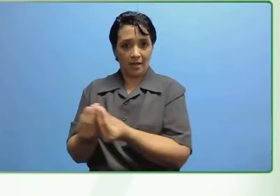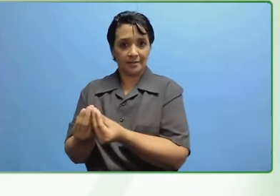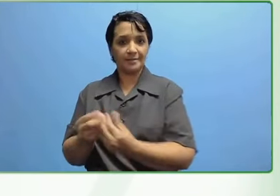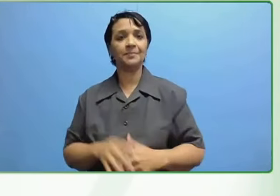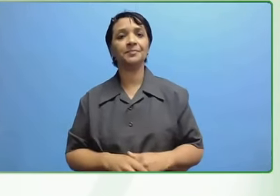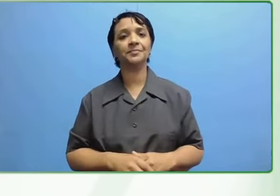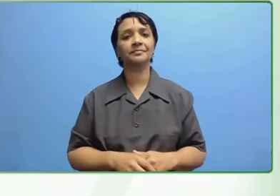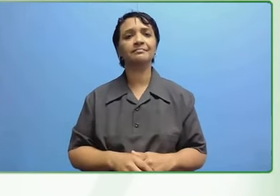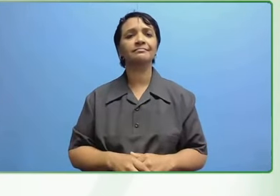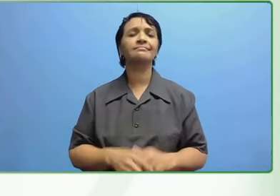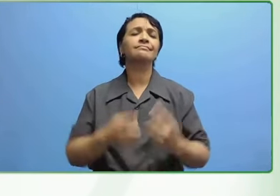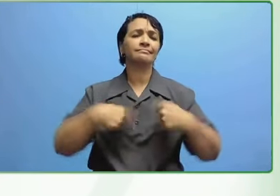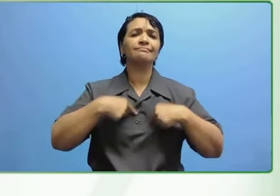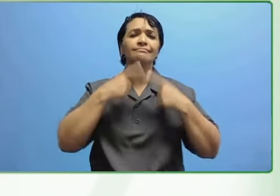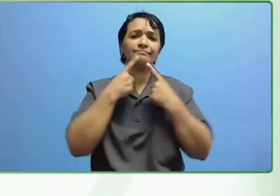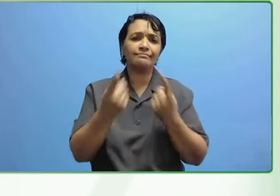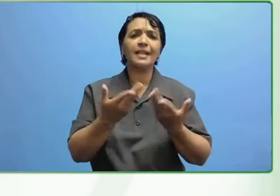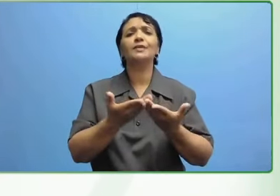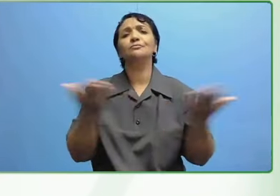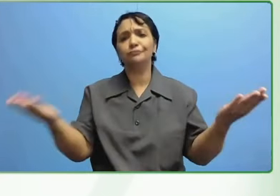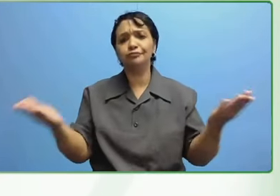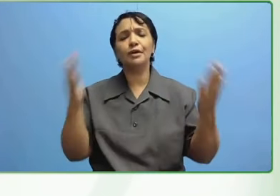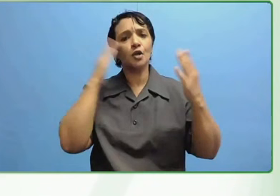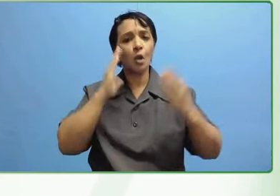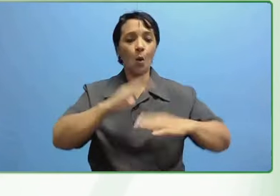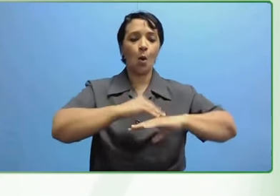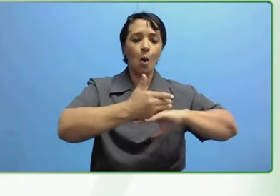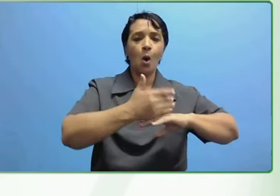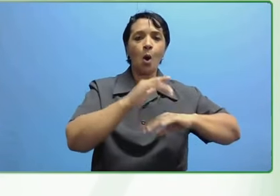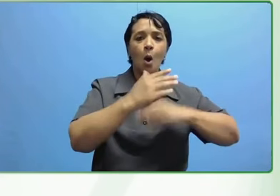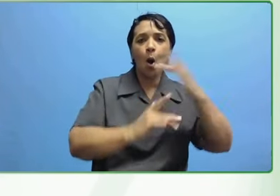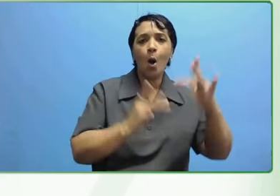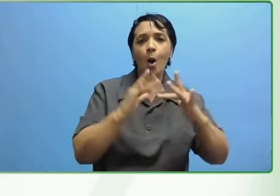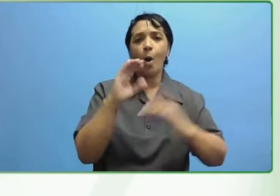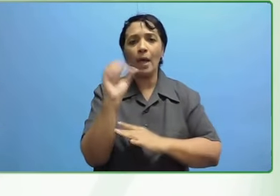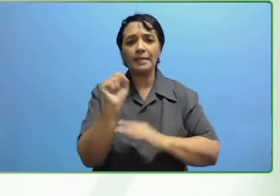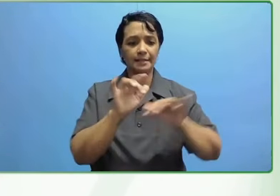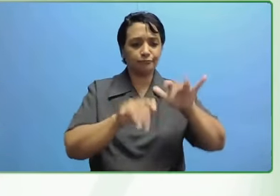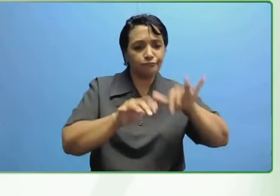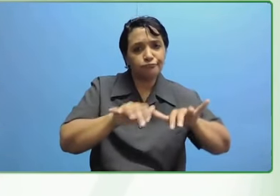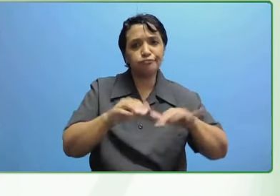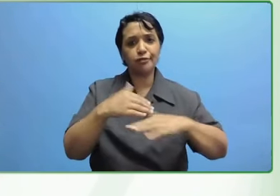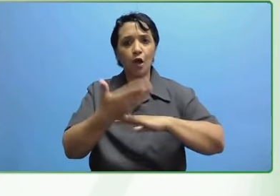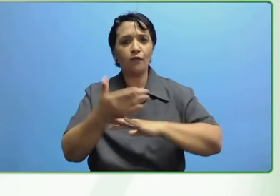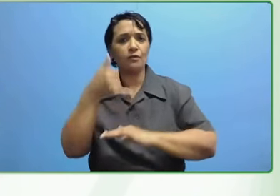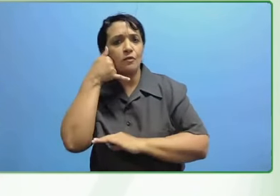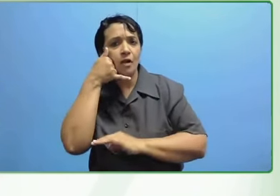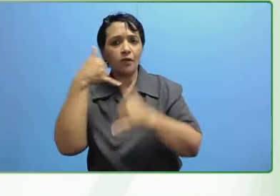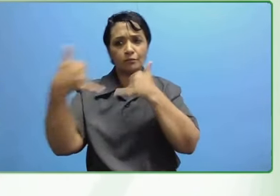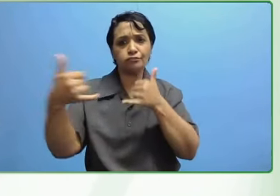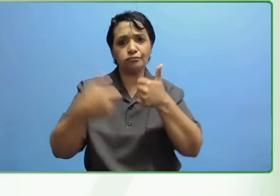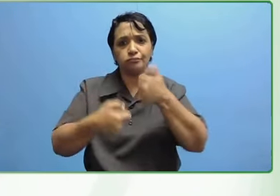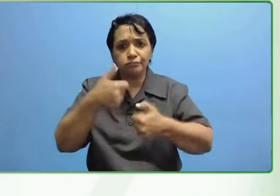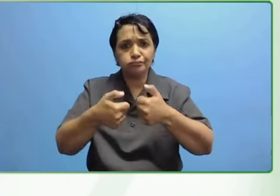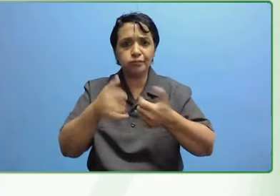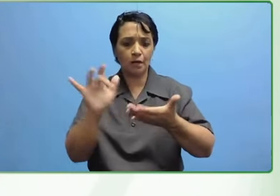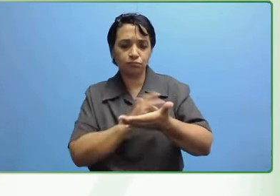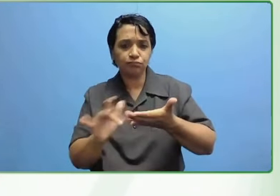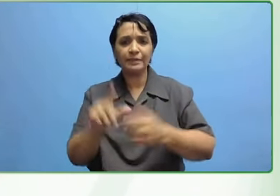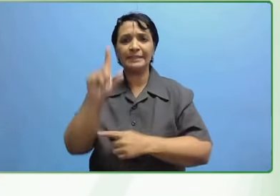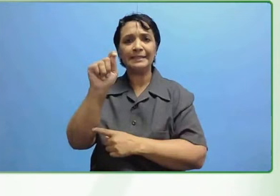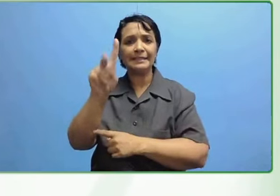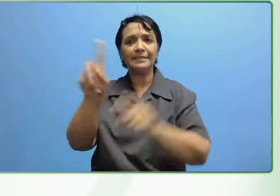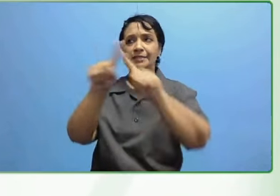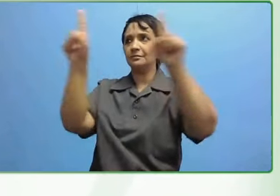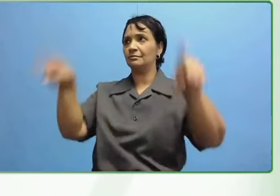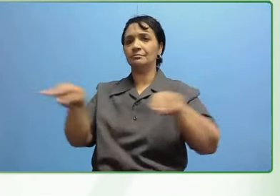common daily products. It's about computers and operating systems, telephones, audiovisual media, TVs, set-top boxes, you